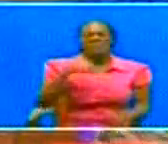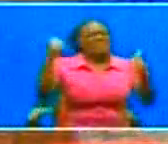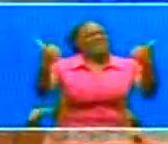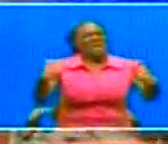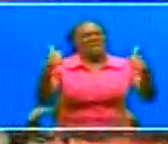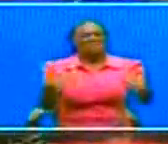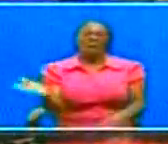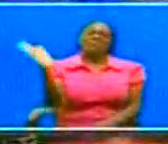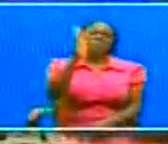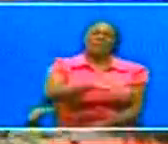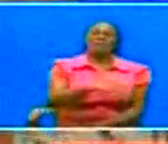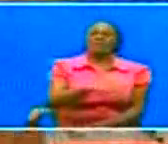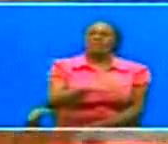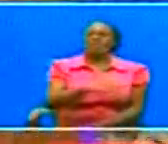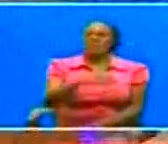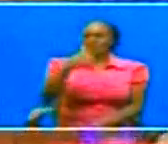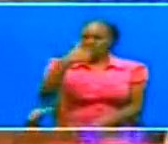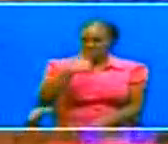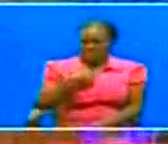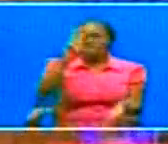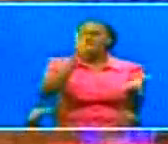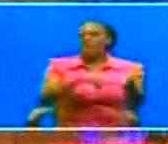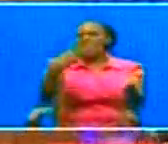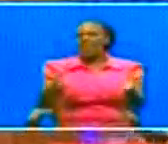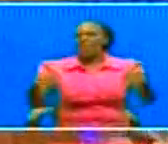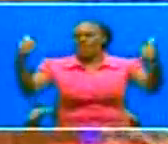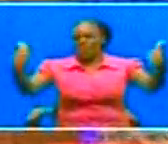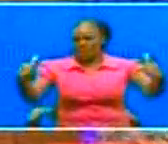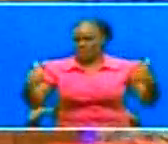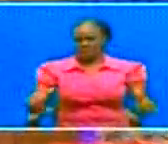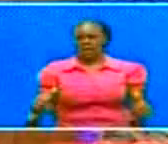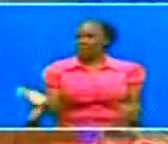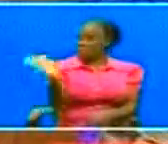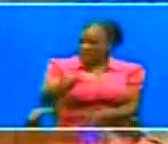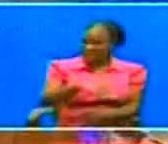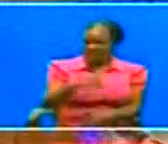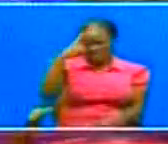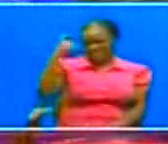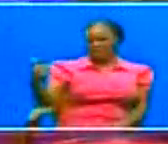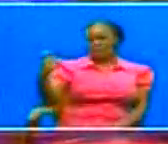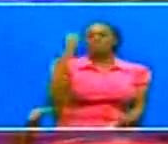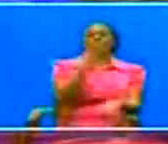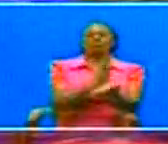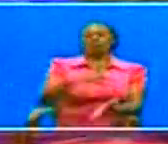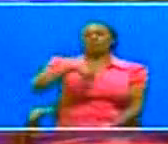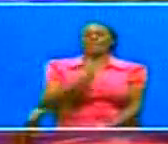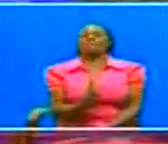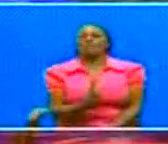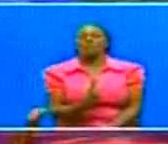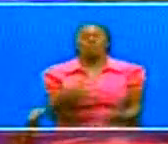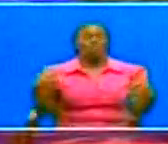going back. I would not fail because of that. Yeah. Stubbornness. Yeah.